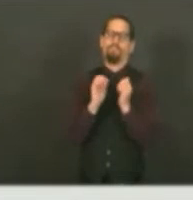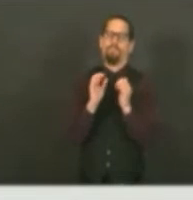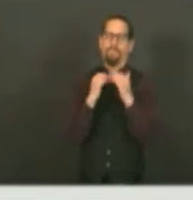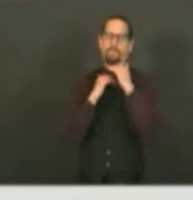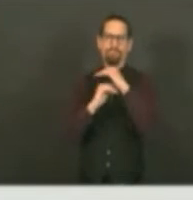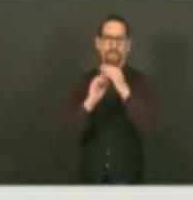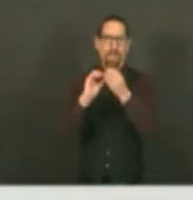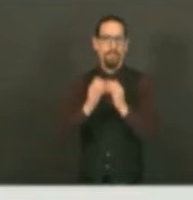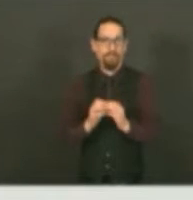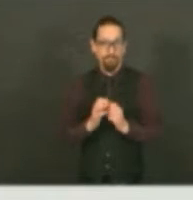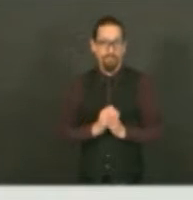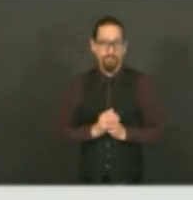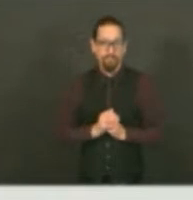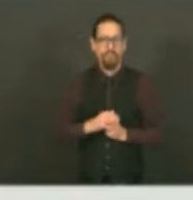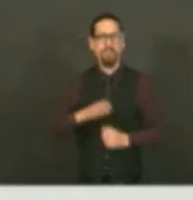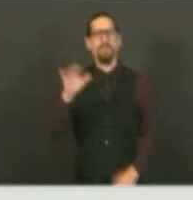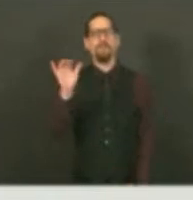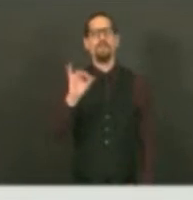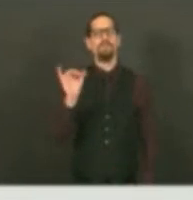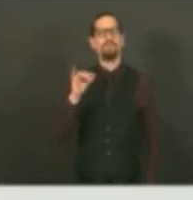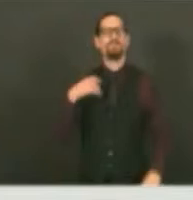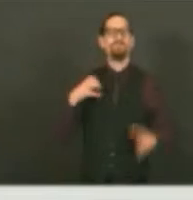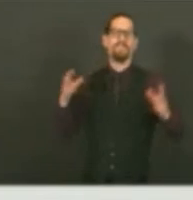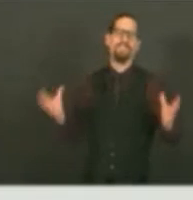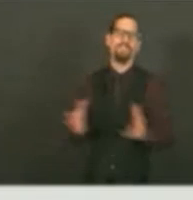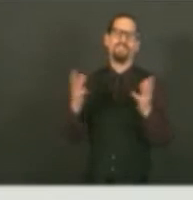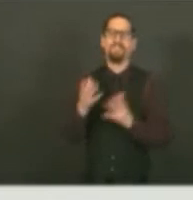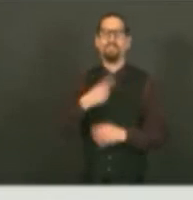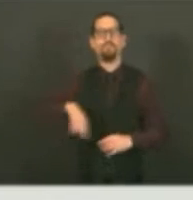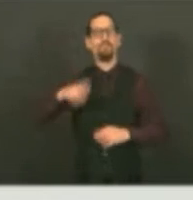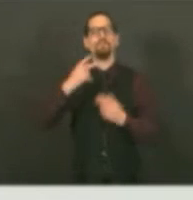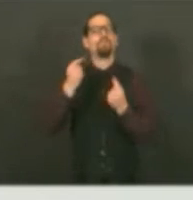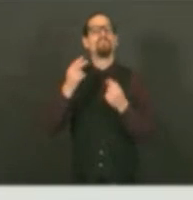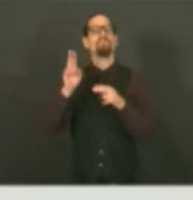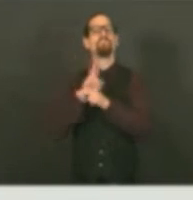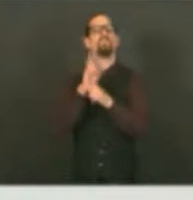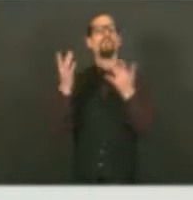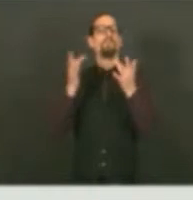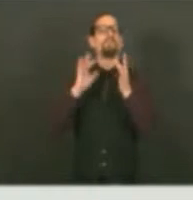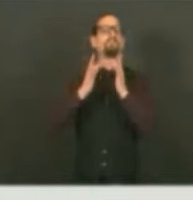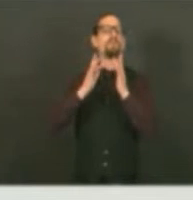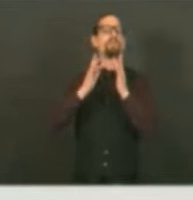would also like to encourage folks to worship virtually whenever possible.